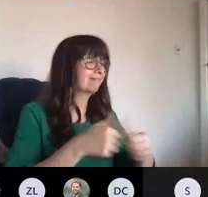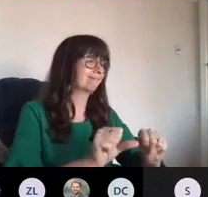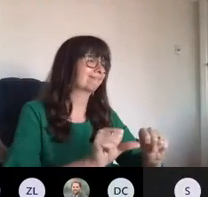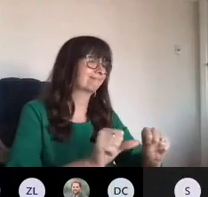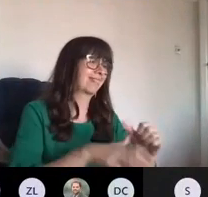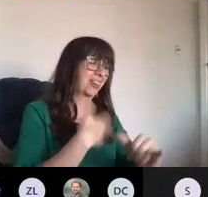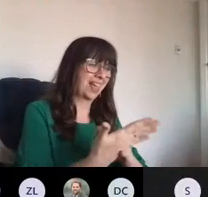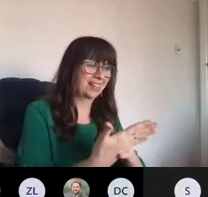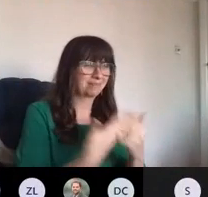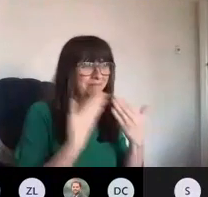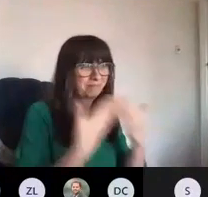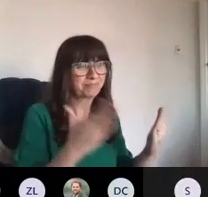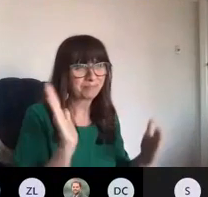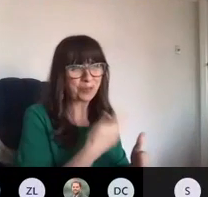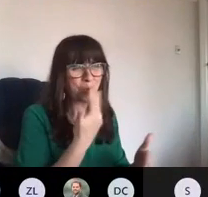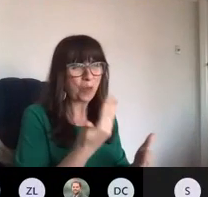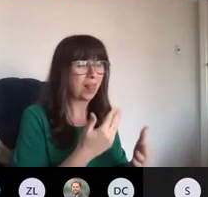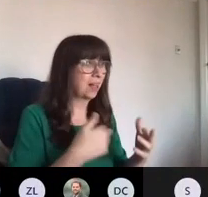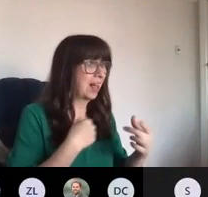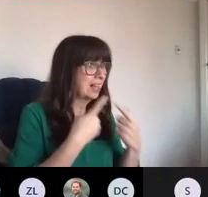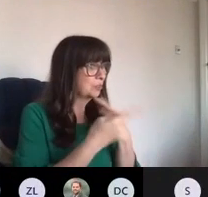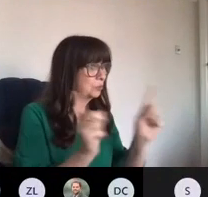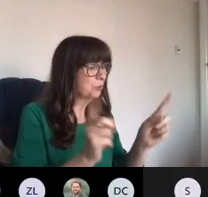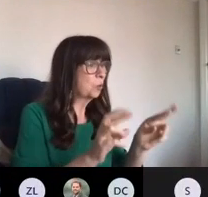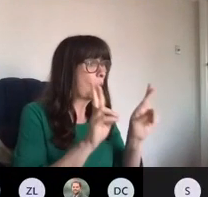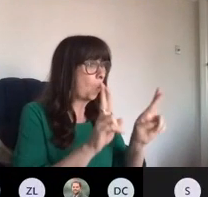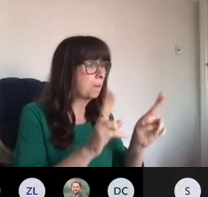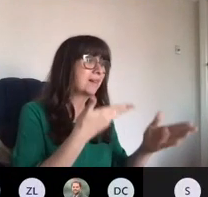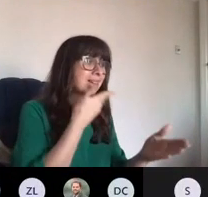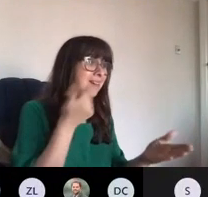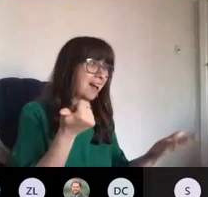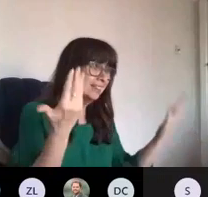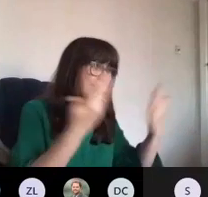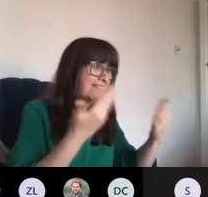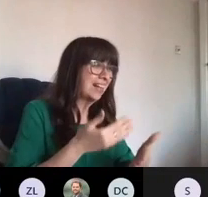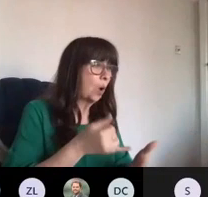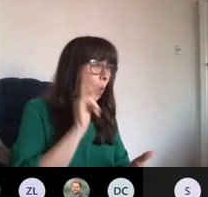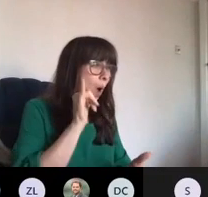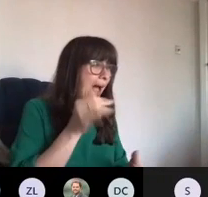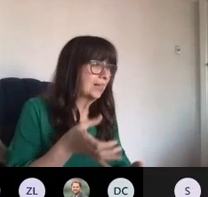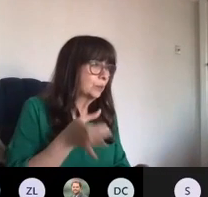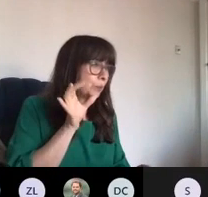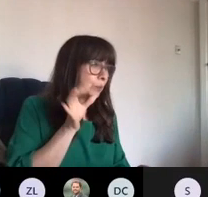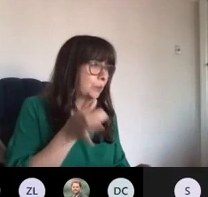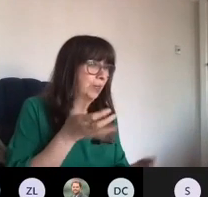well for everybody. And I wish you a pleasant evening, and do have a glass of wine or